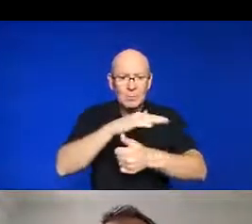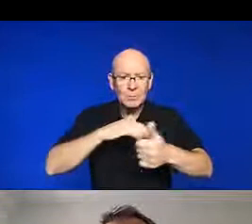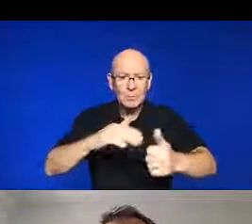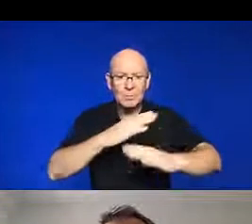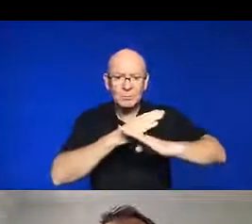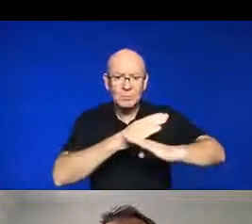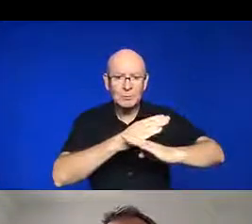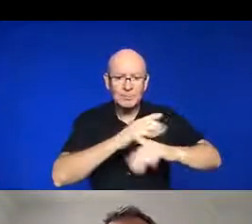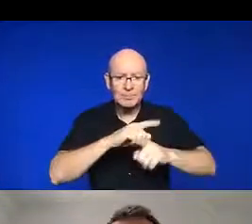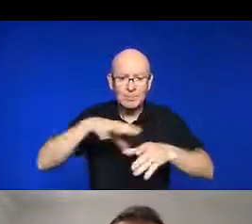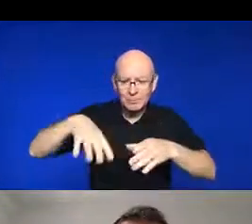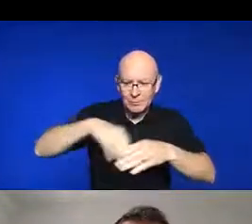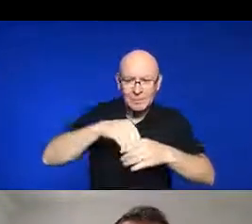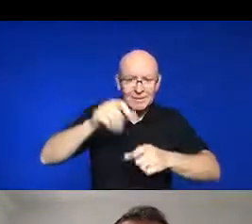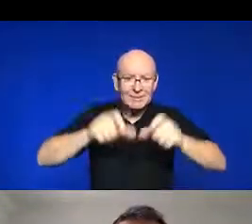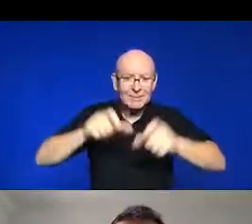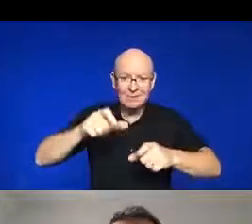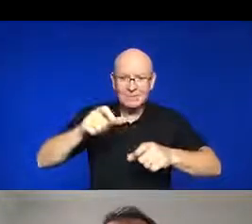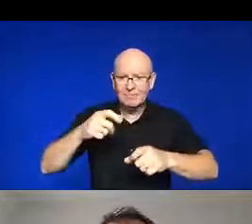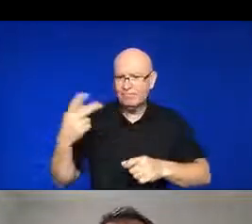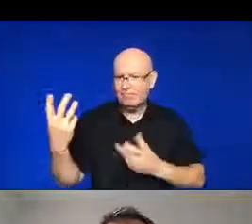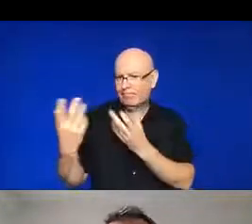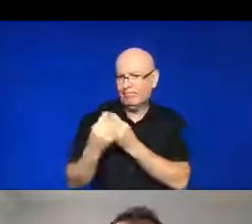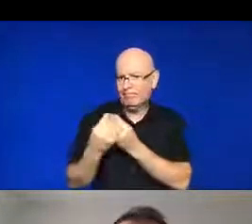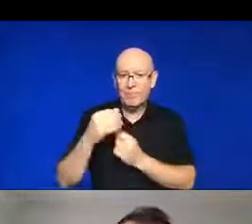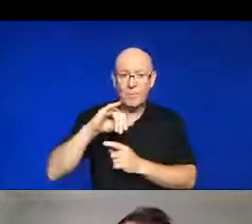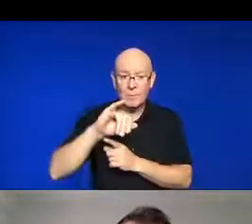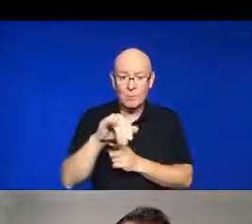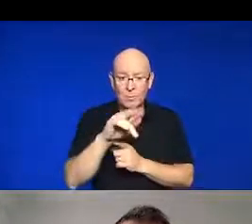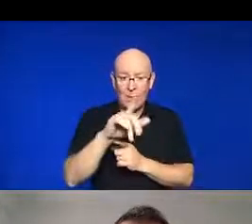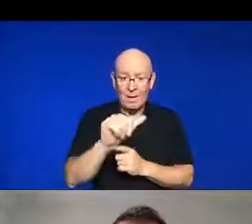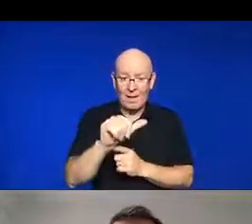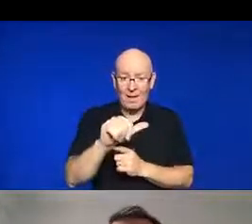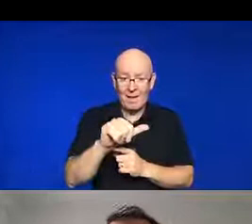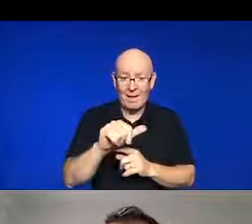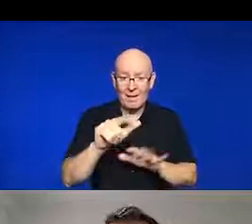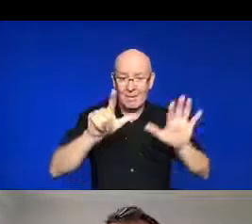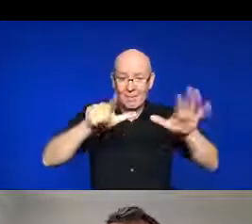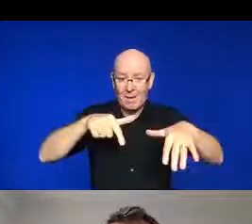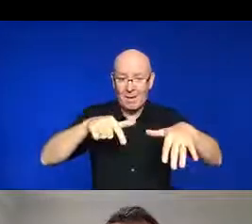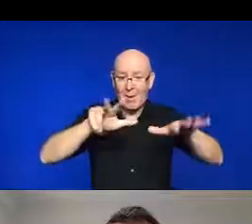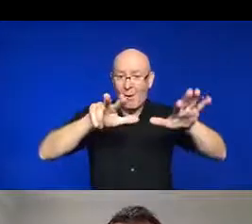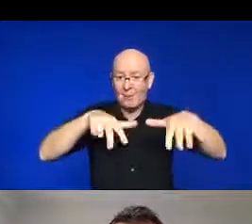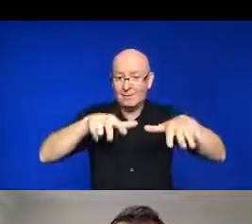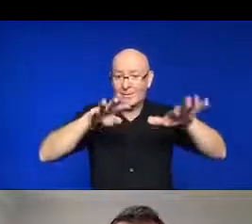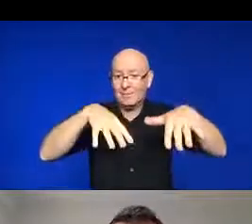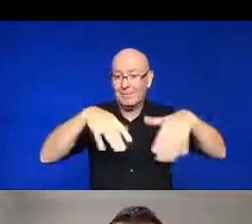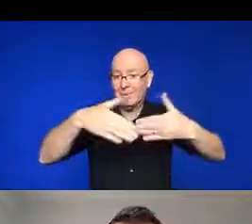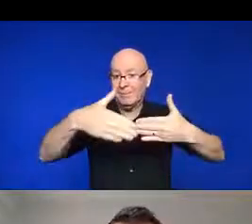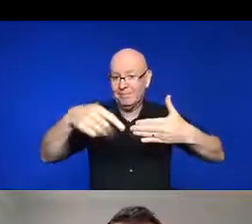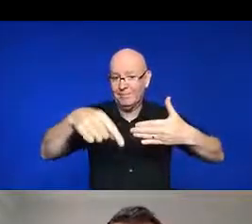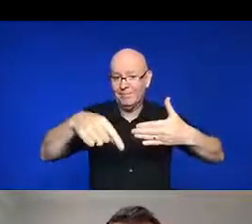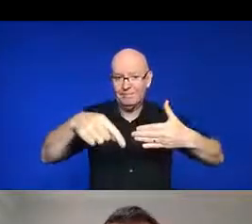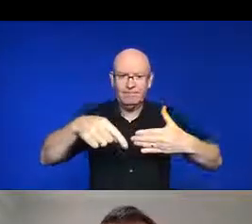DPOs and government representatives that are interested in developing social protection systems in an inclusive way